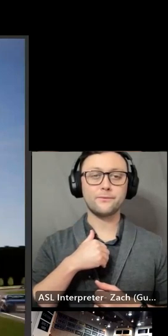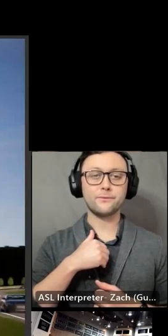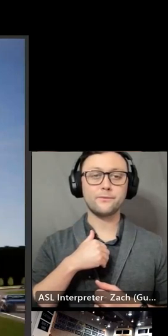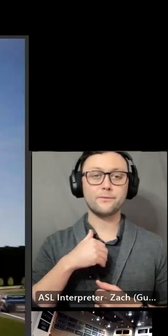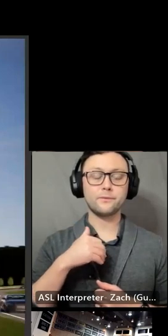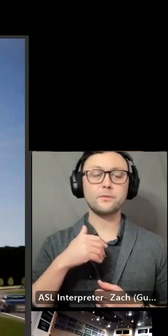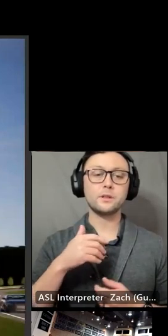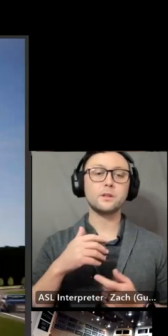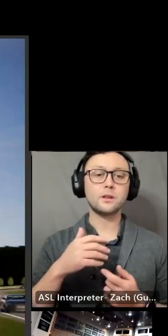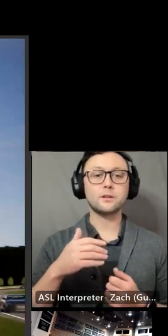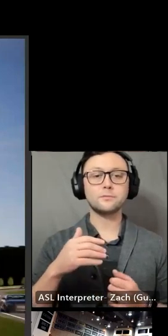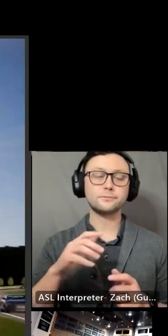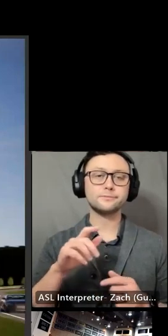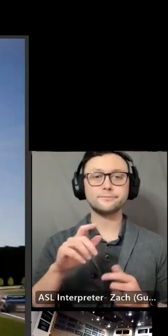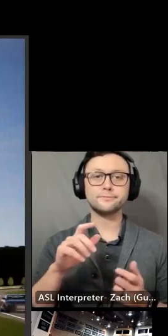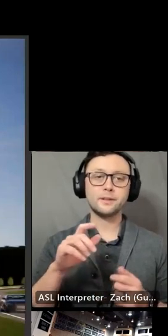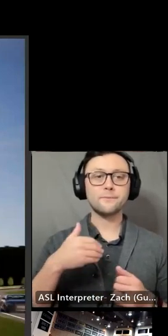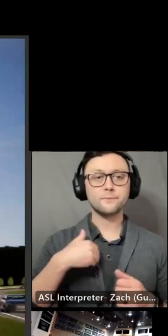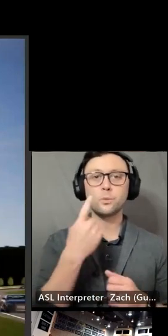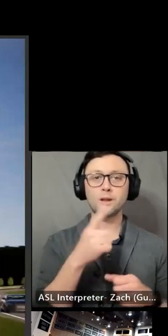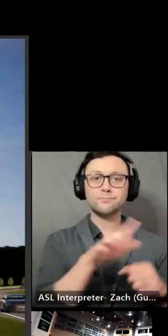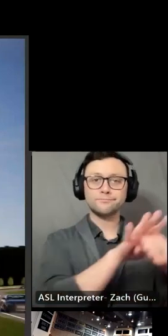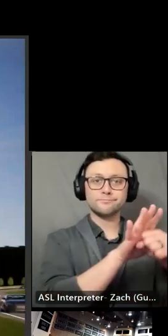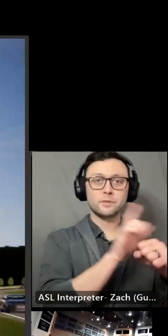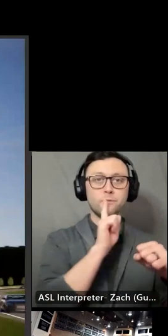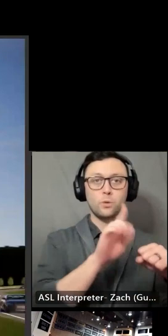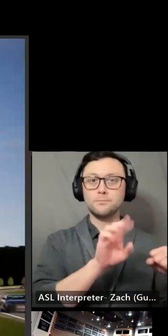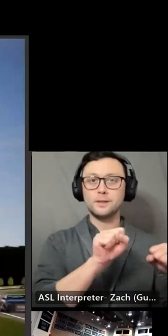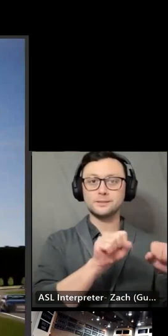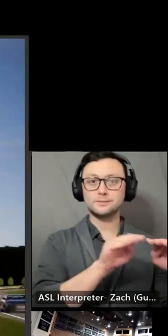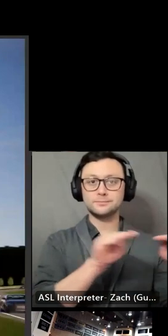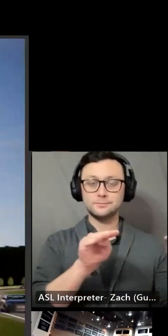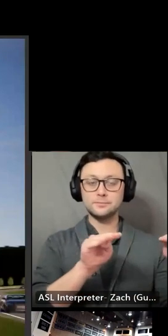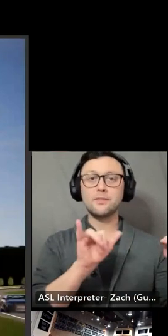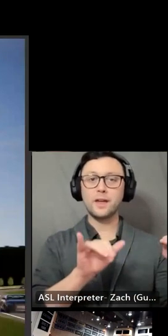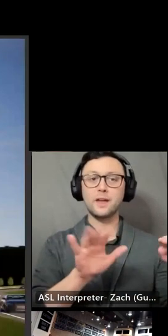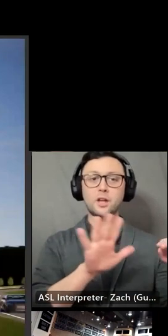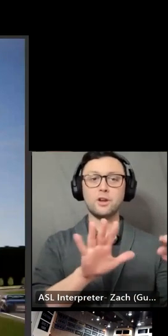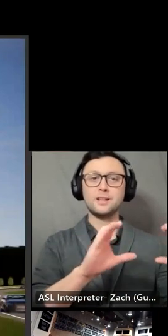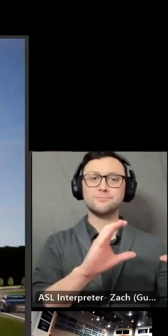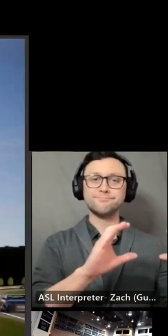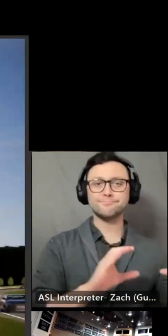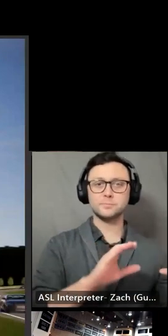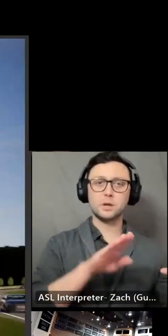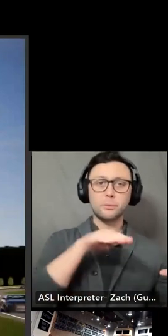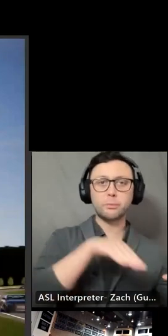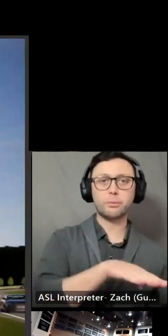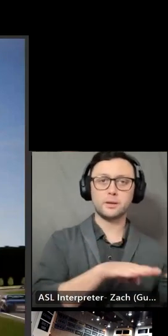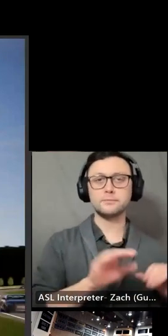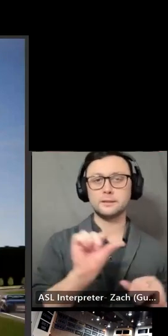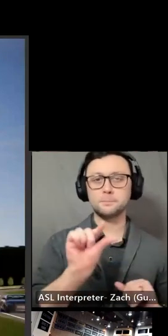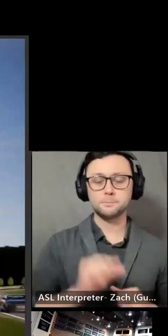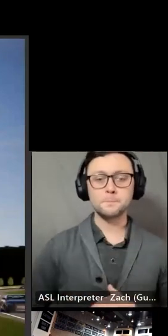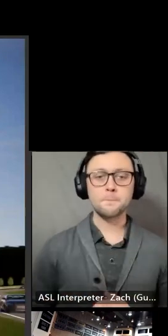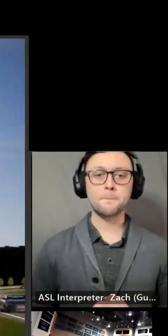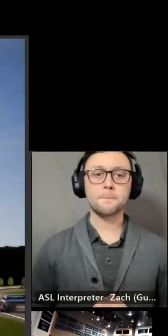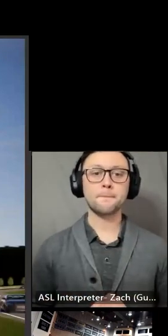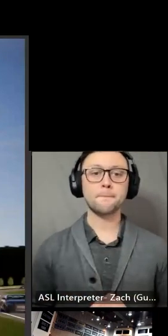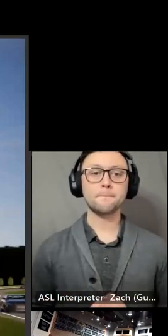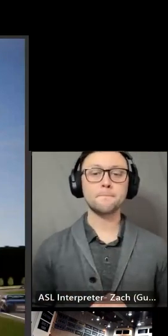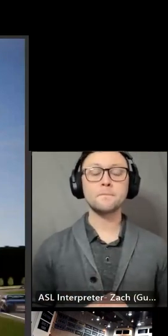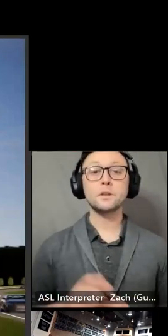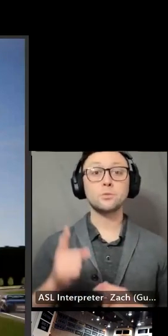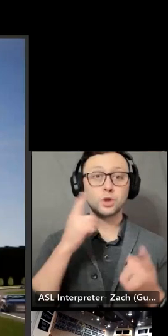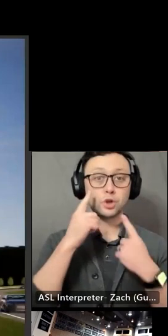bus levels. So you have that lower kind of step down as you get to Arbor. But we heard some